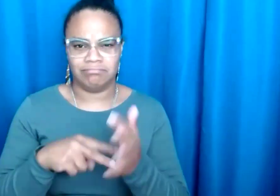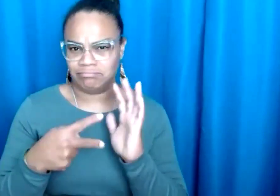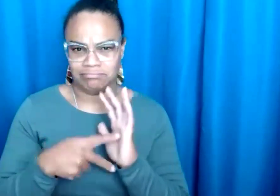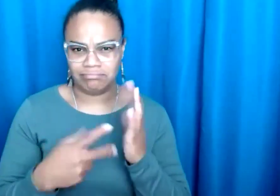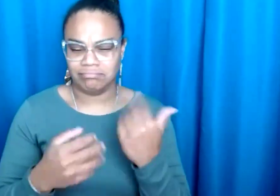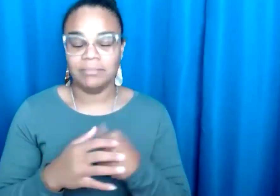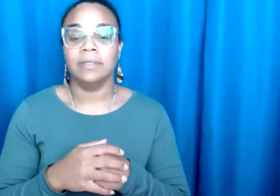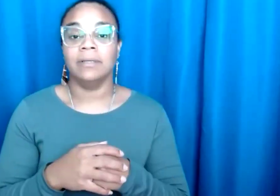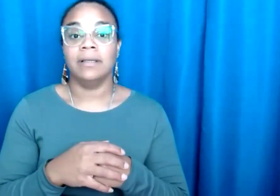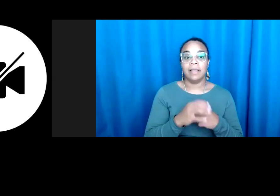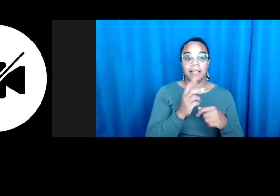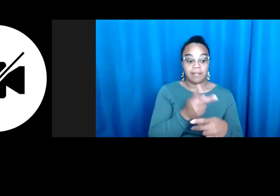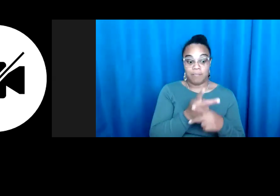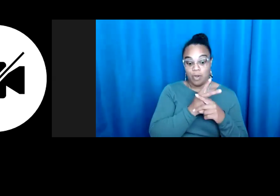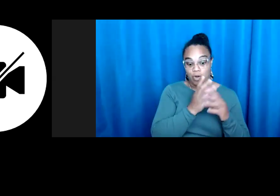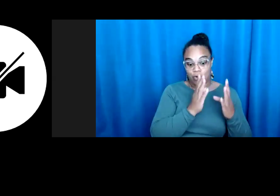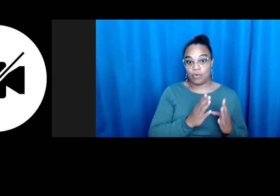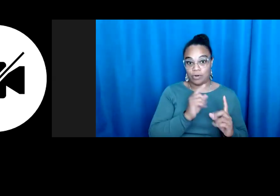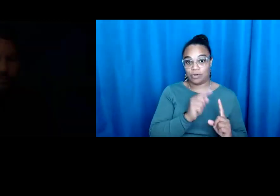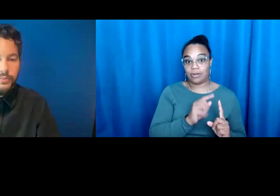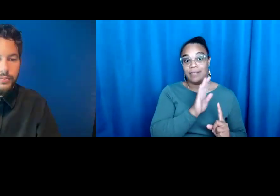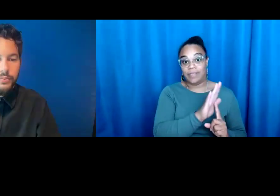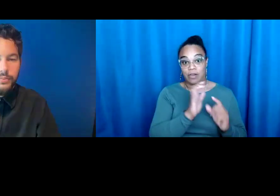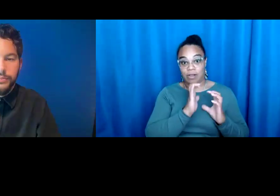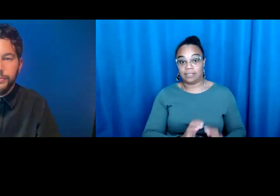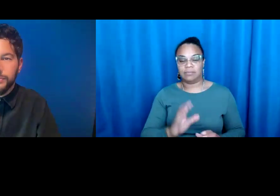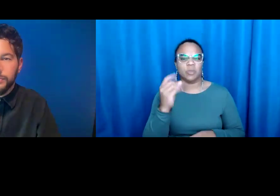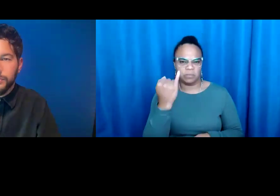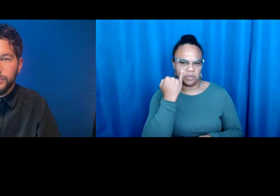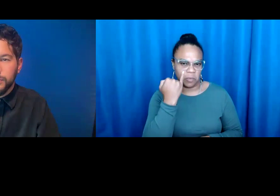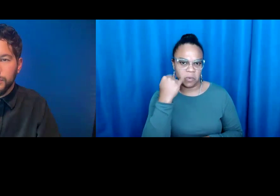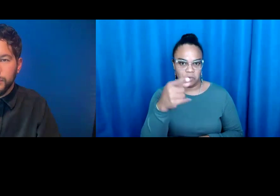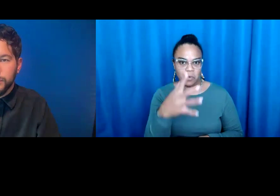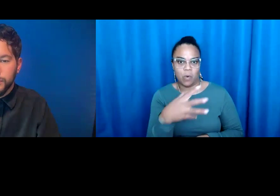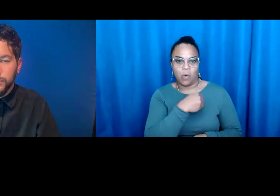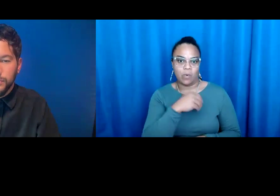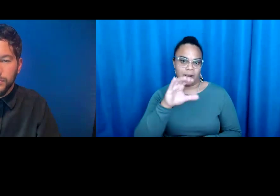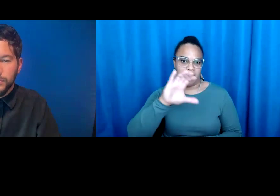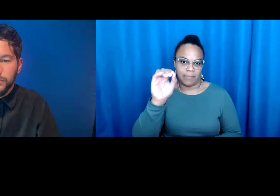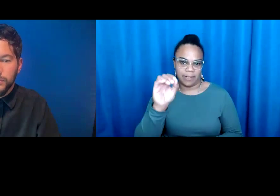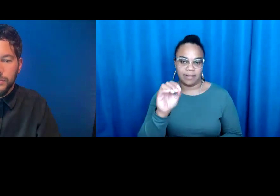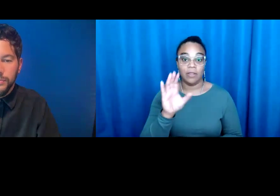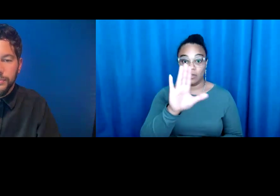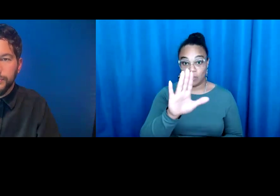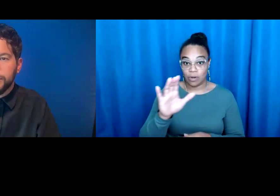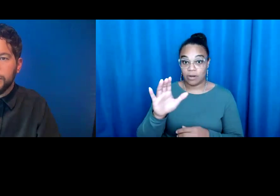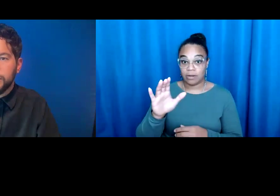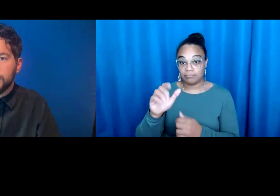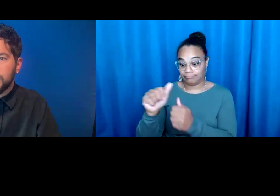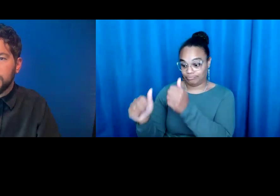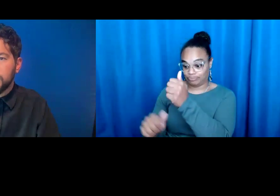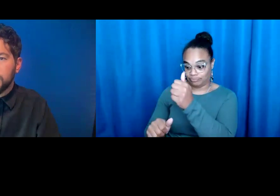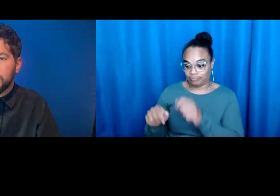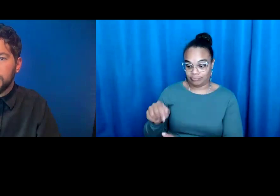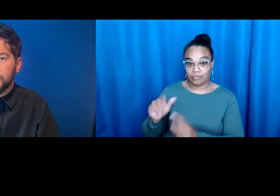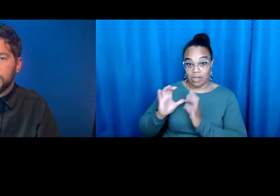the borrower's direct customer, so let's say you have a company, your direct customer is